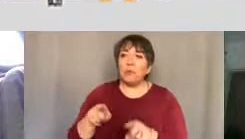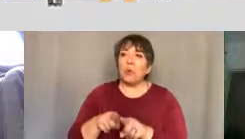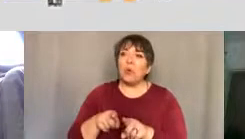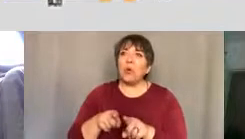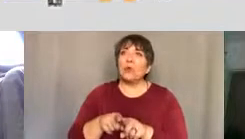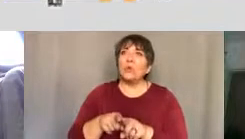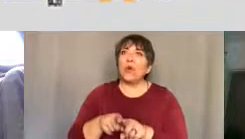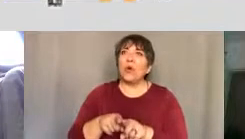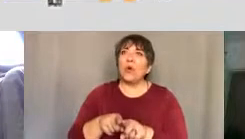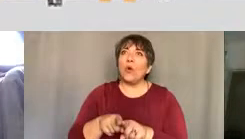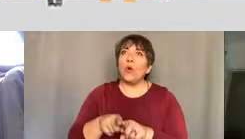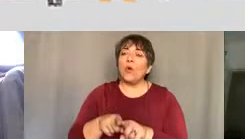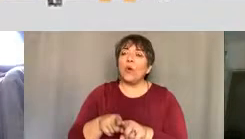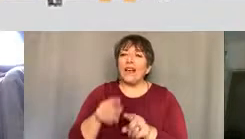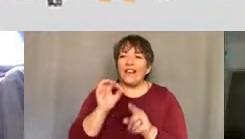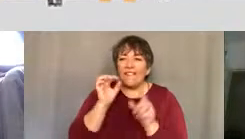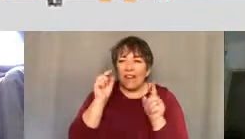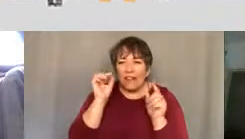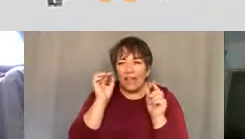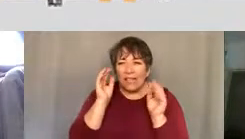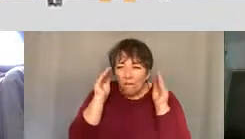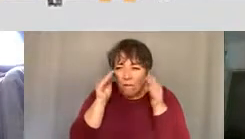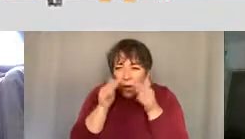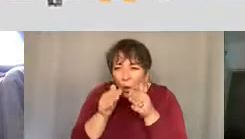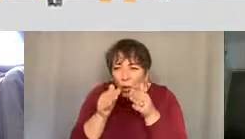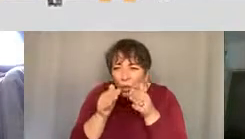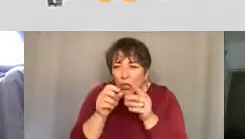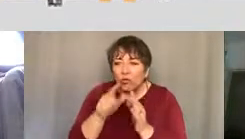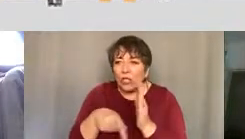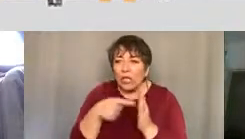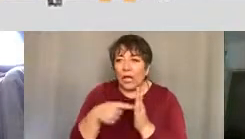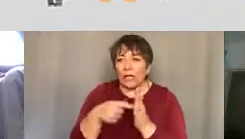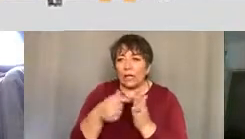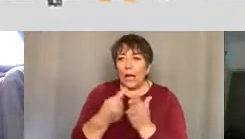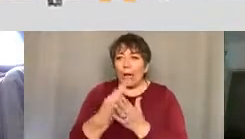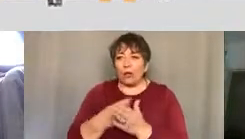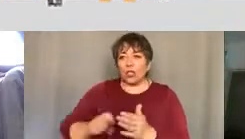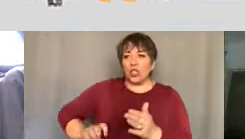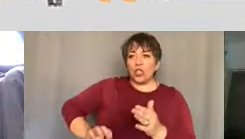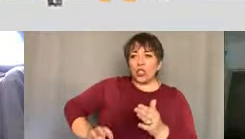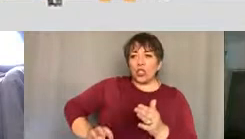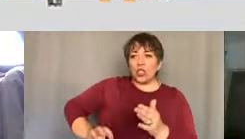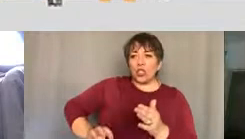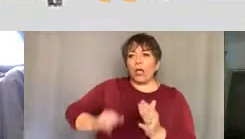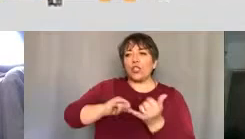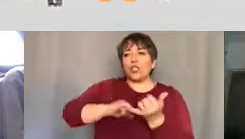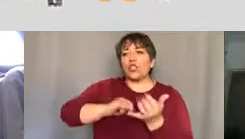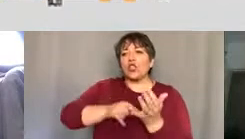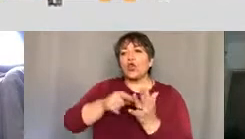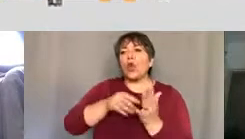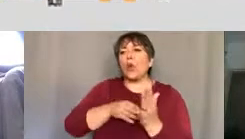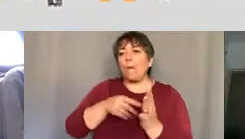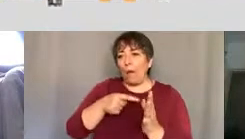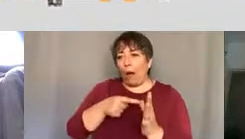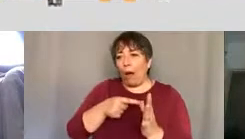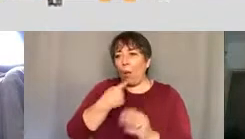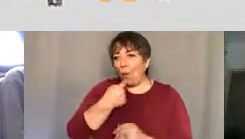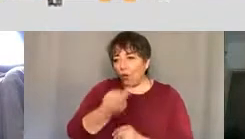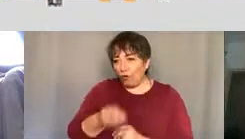continence appliances and linked in with clinical support to review patients on those products. And then as a result, we've now